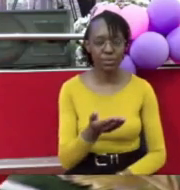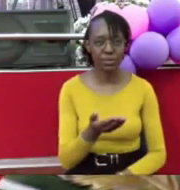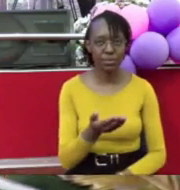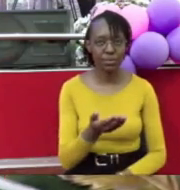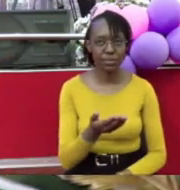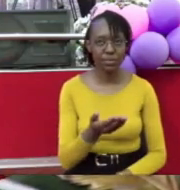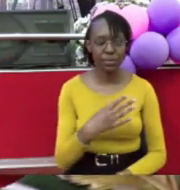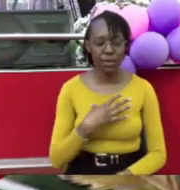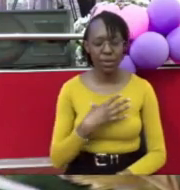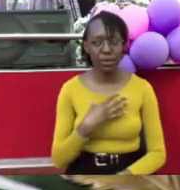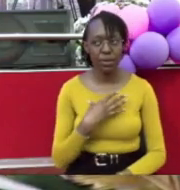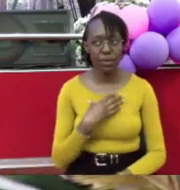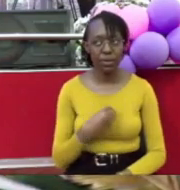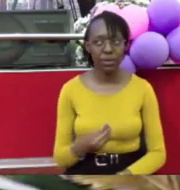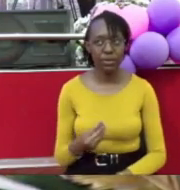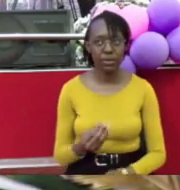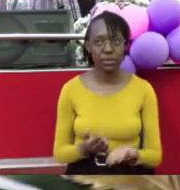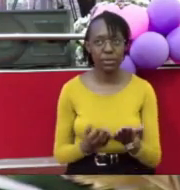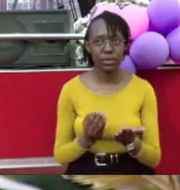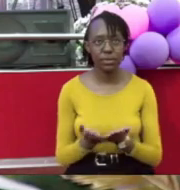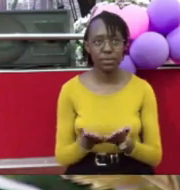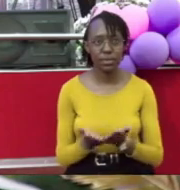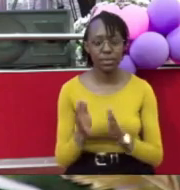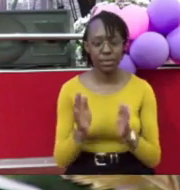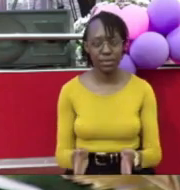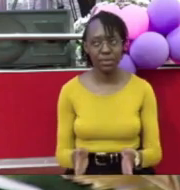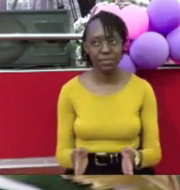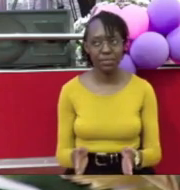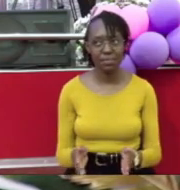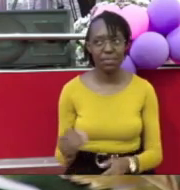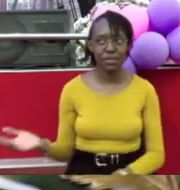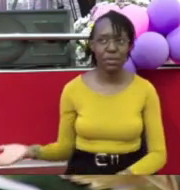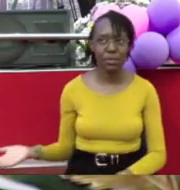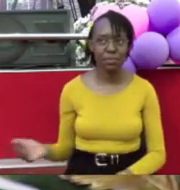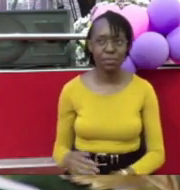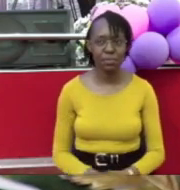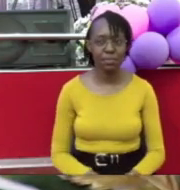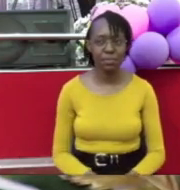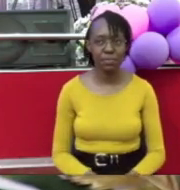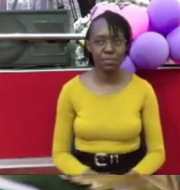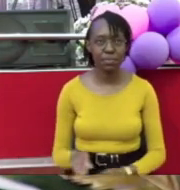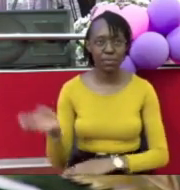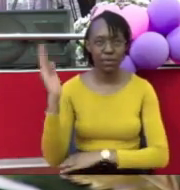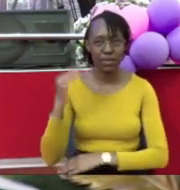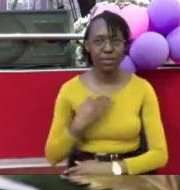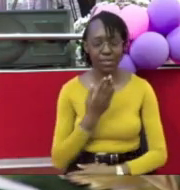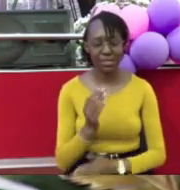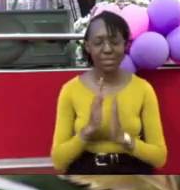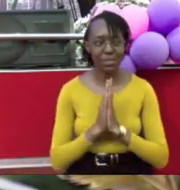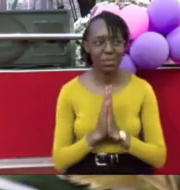members to be in front and just to start speaking, you know, God answers those prayers. Nataka